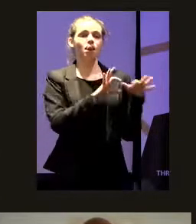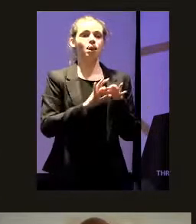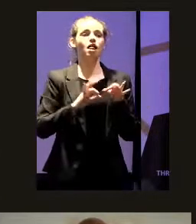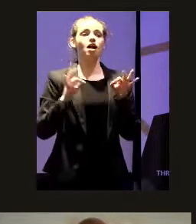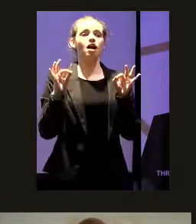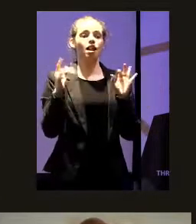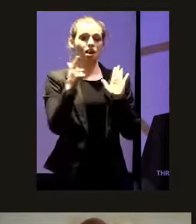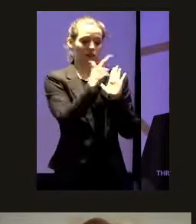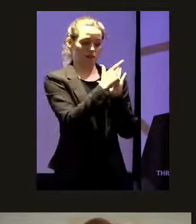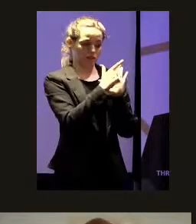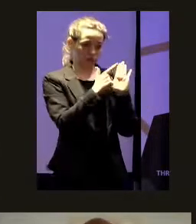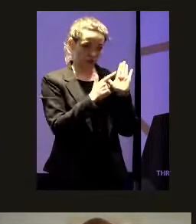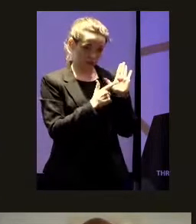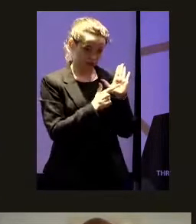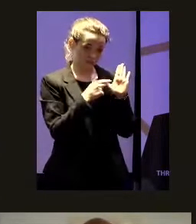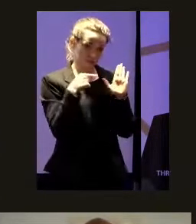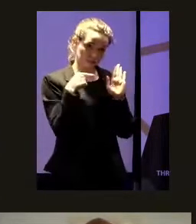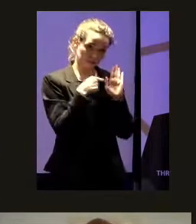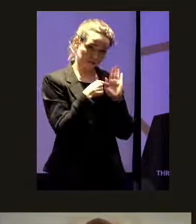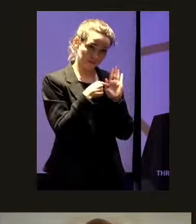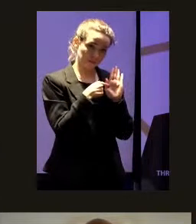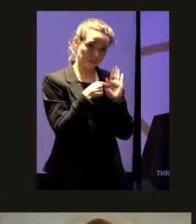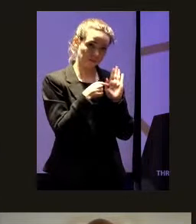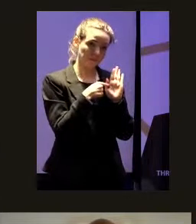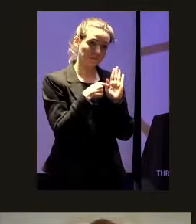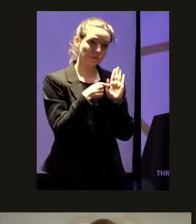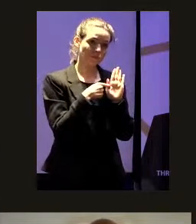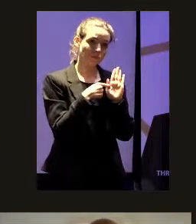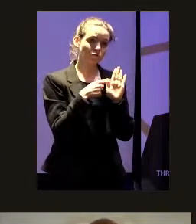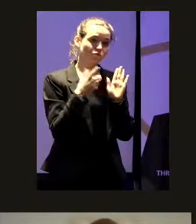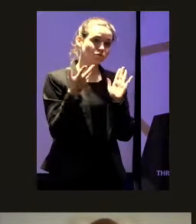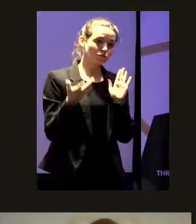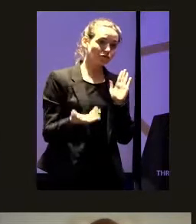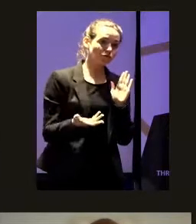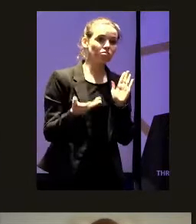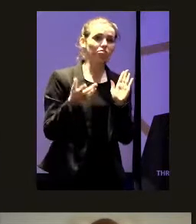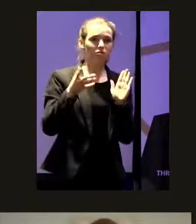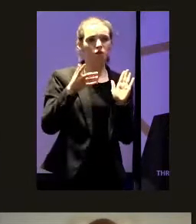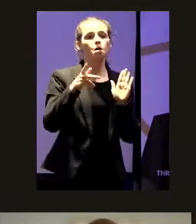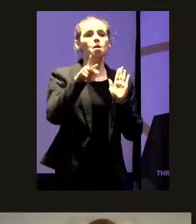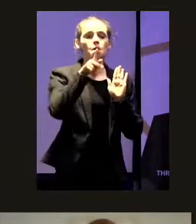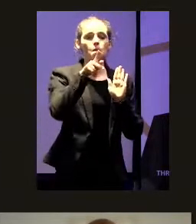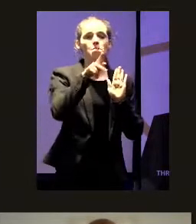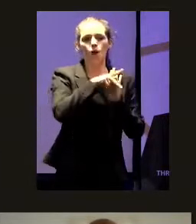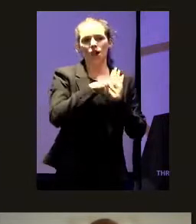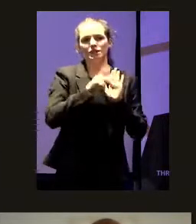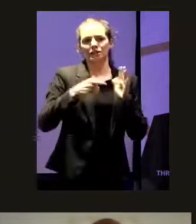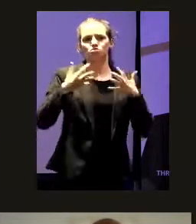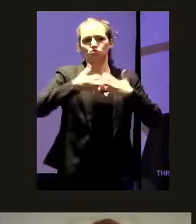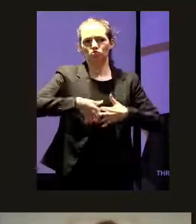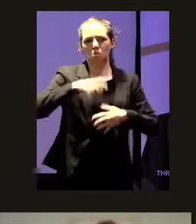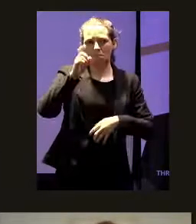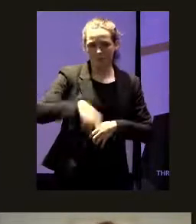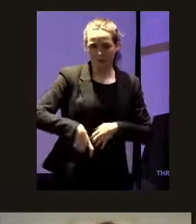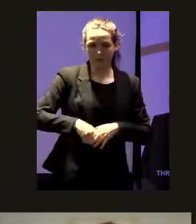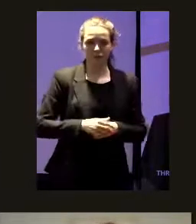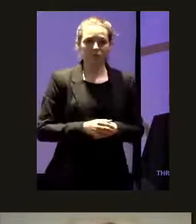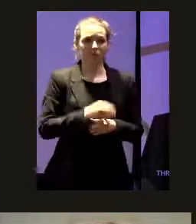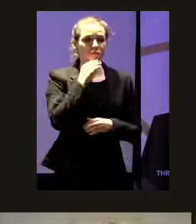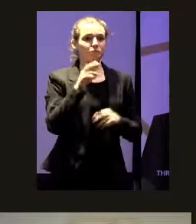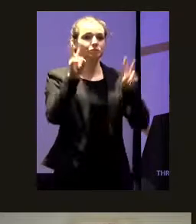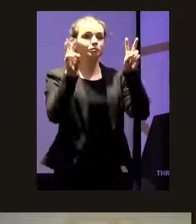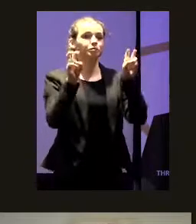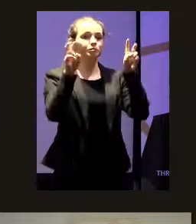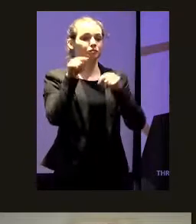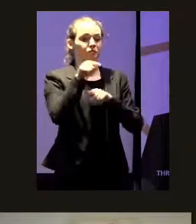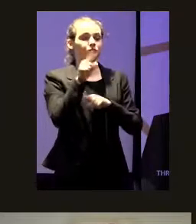reviews or legislative reviews and compliance to policies. One of these issues that, as you